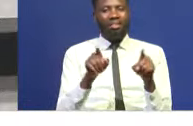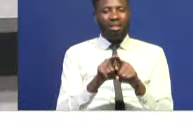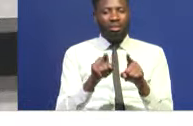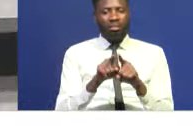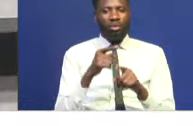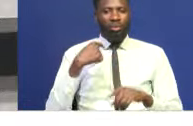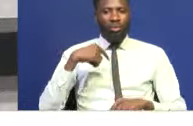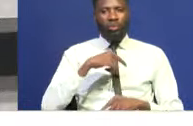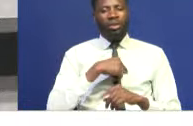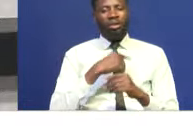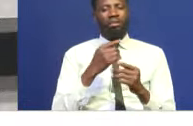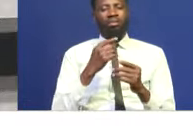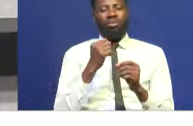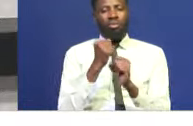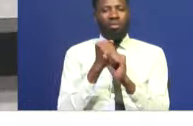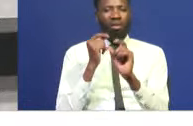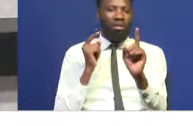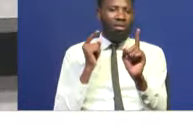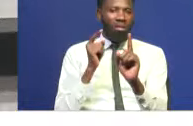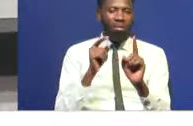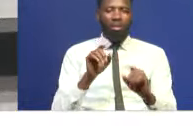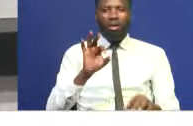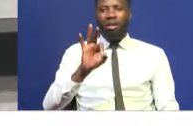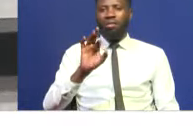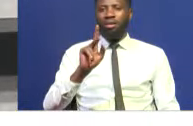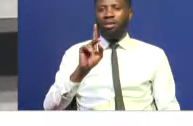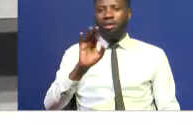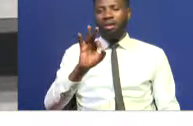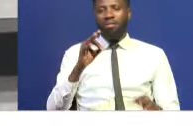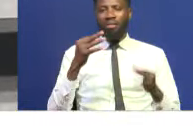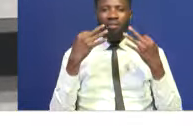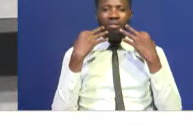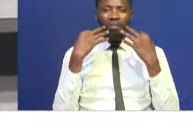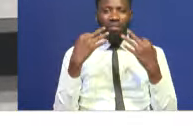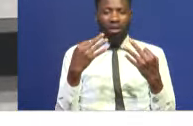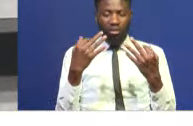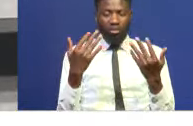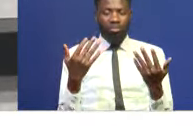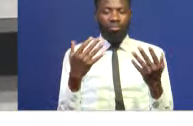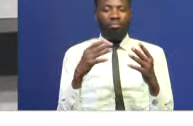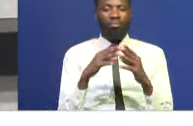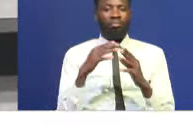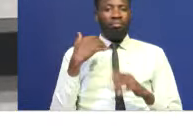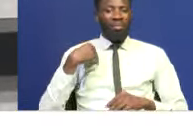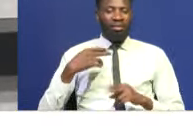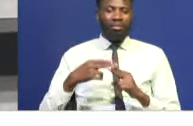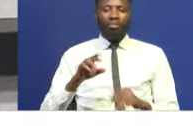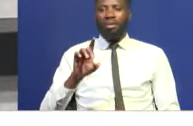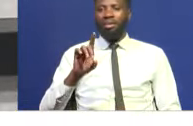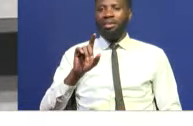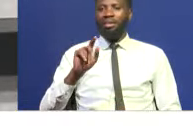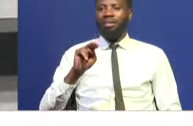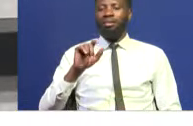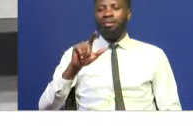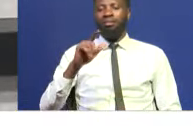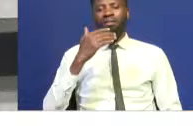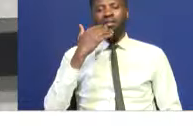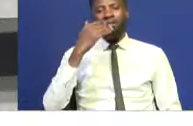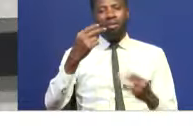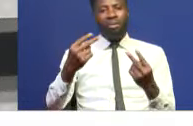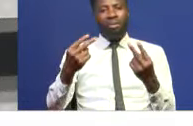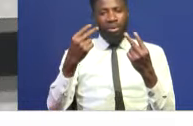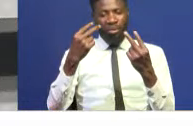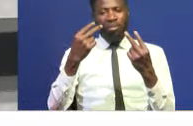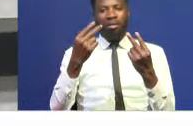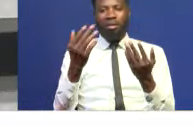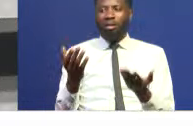build up to the final of the FKF Premier League season finale. My name is Daniel Wahome. Thank you for being with us.